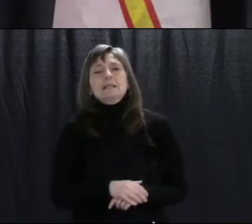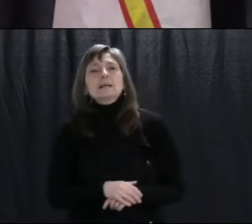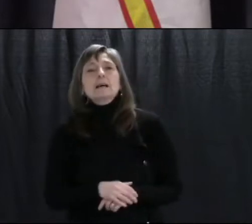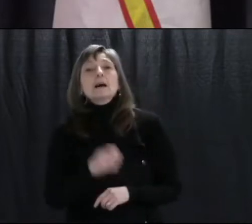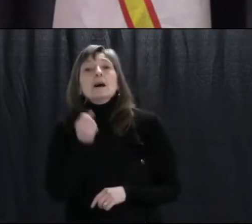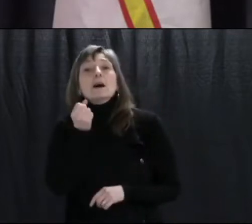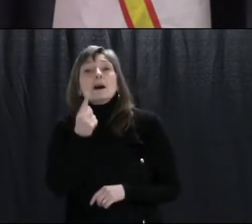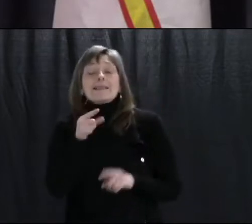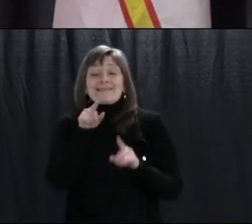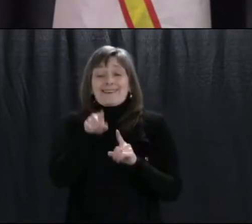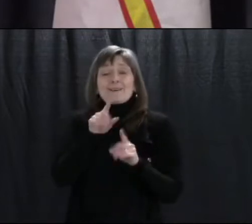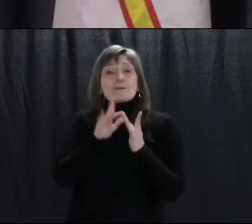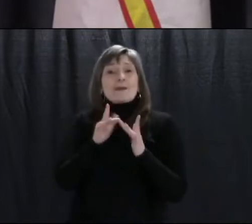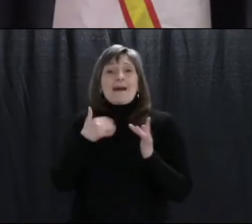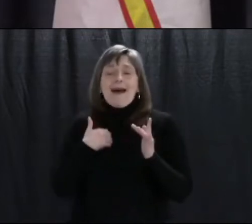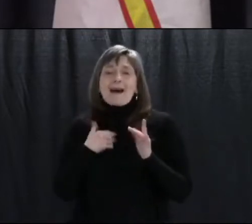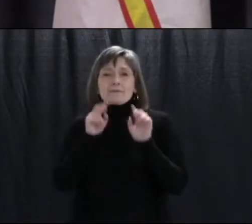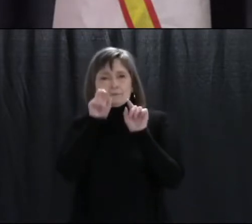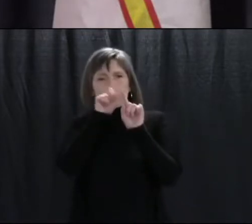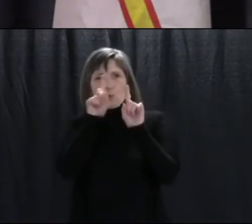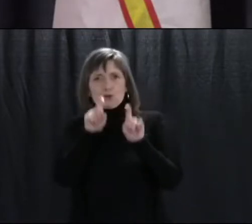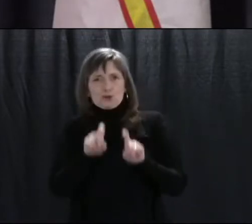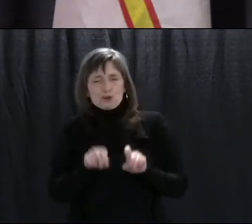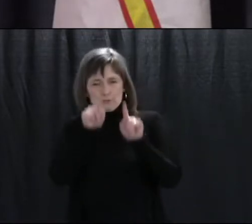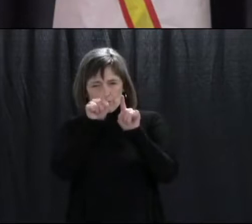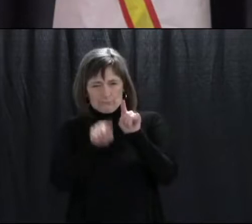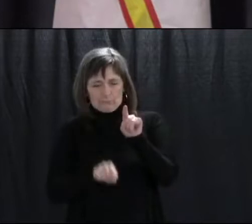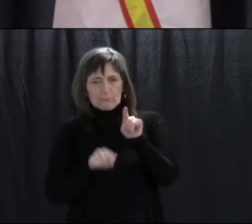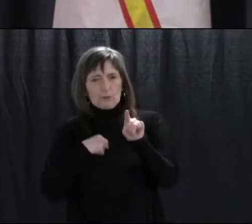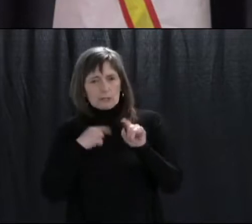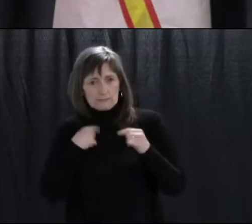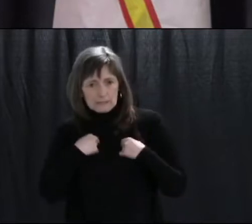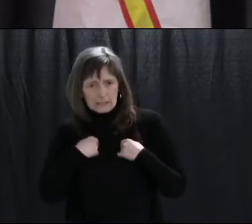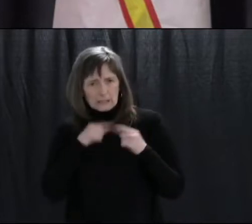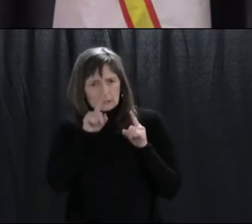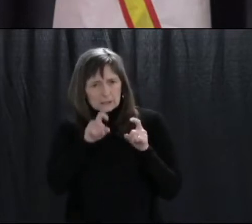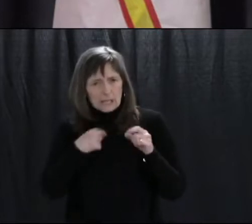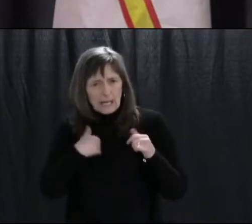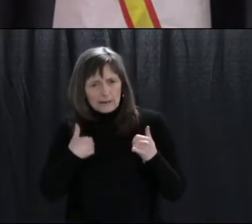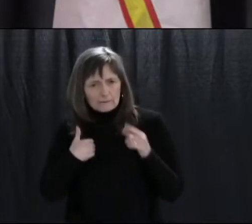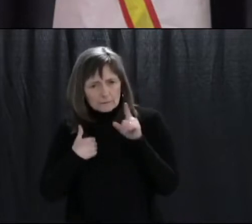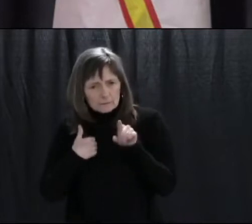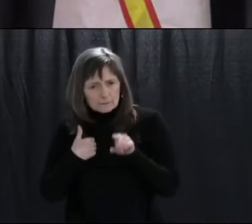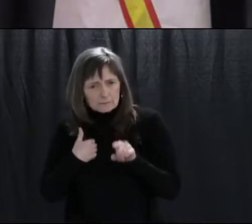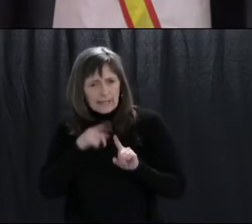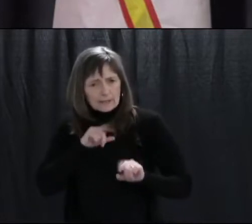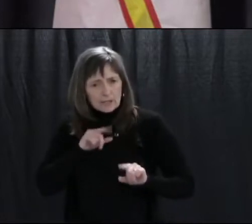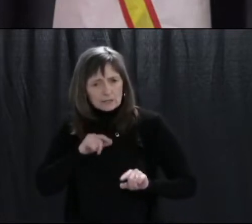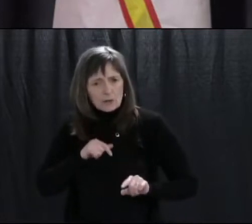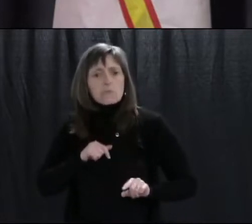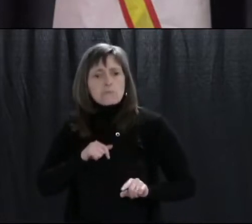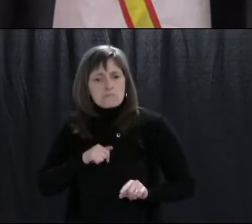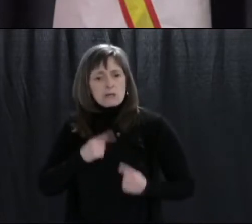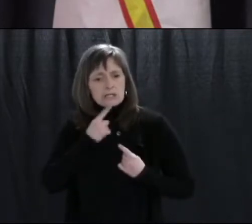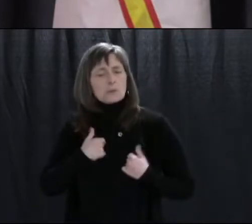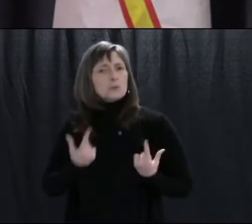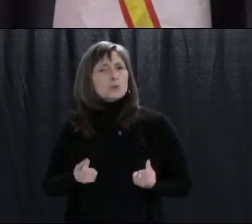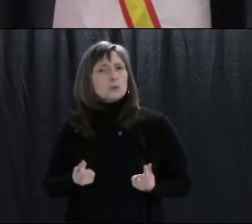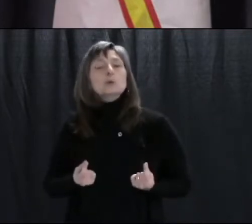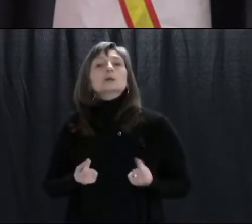a self-assessment tool. And Dr. Fitzgerald just talked about that. It's a good tool to keep you